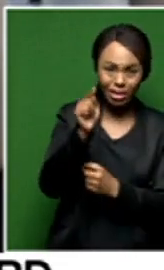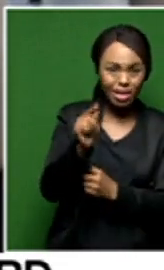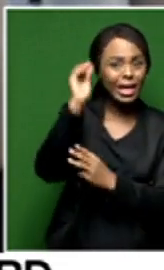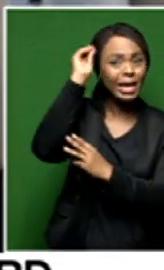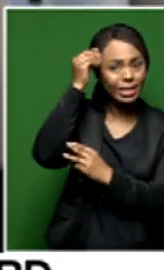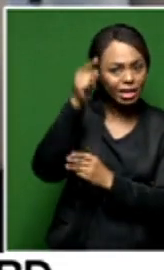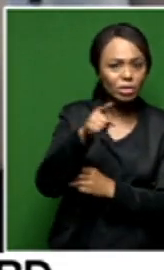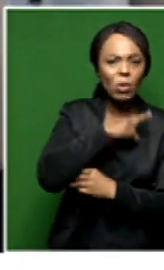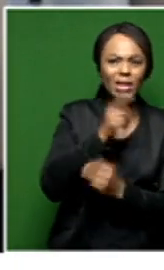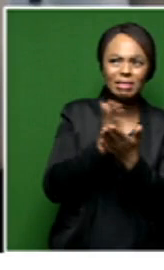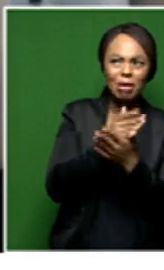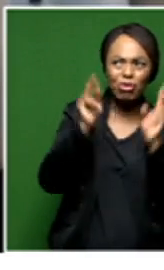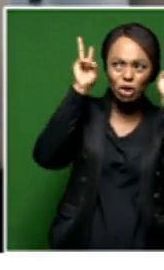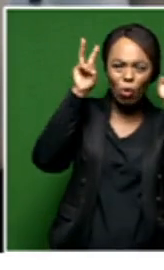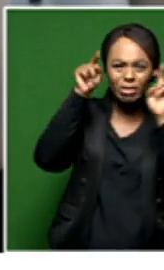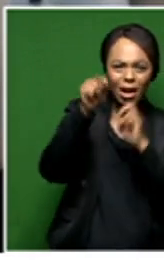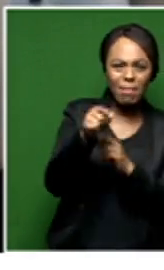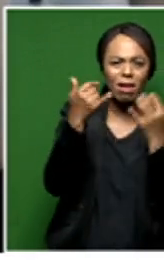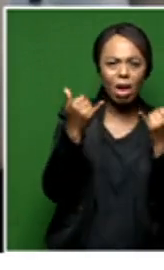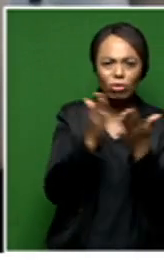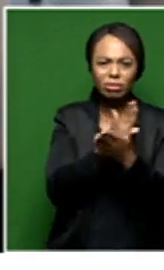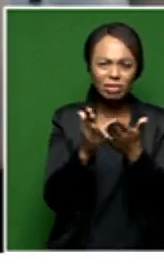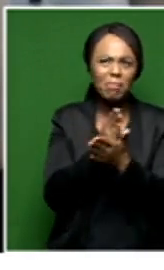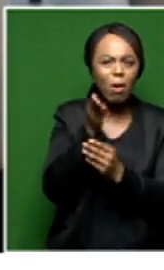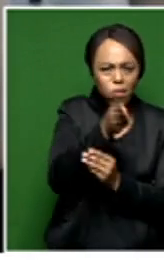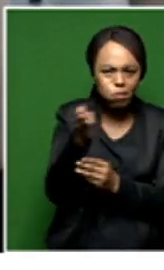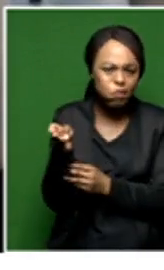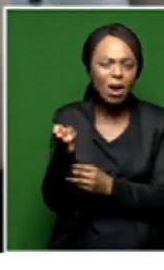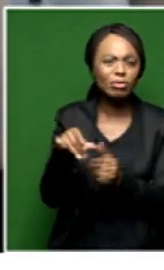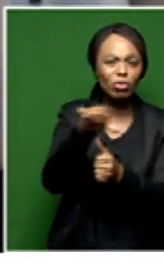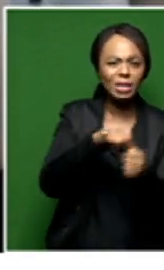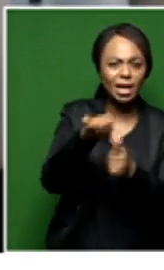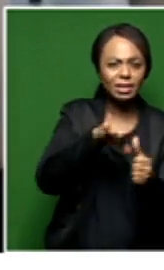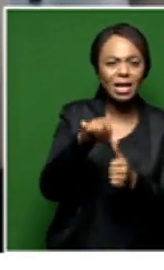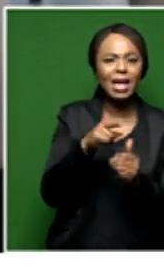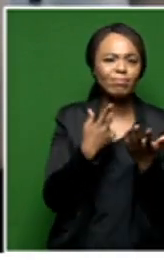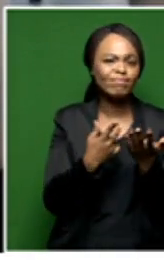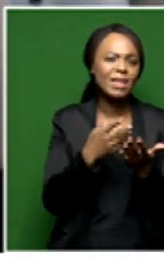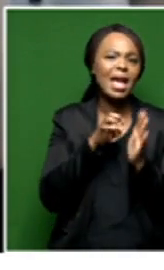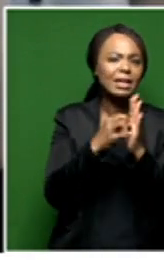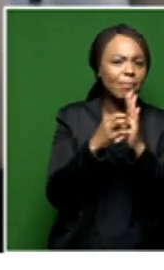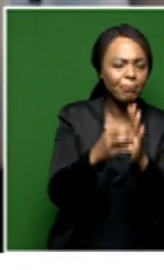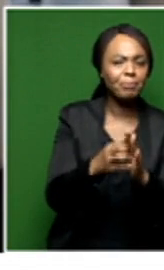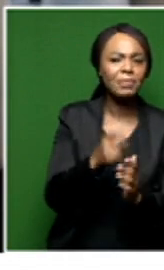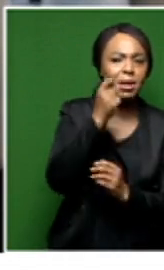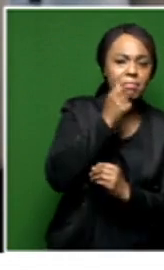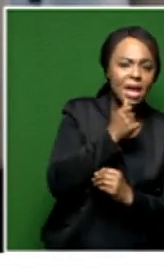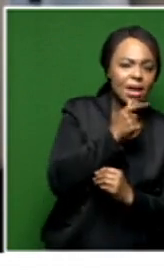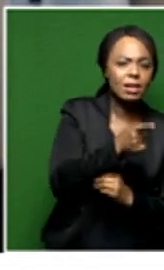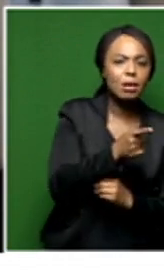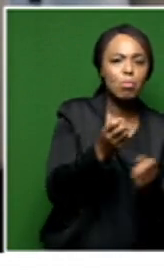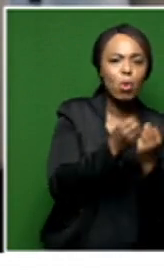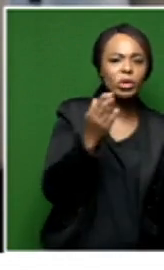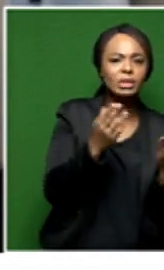of the stereotypes you expect still exist in society. Sure. For example, men get a lot